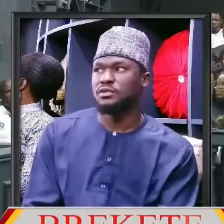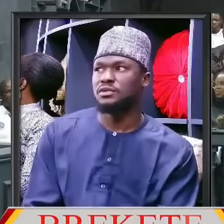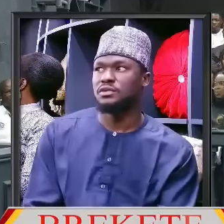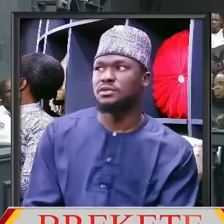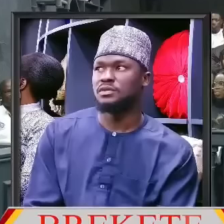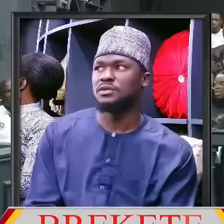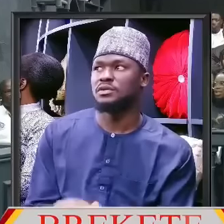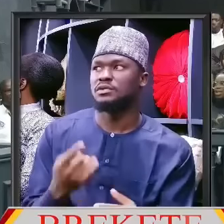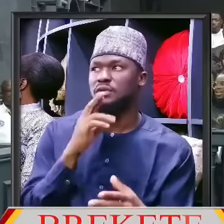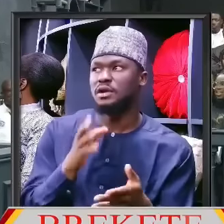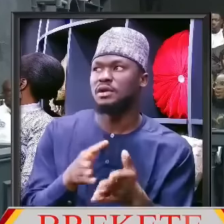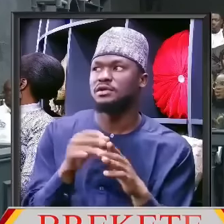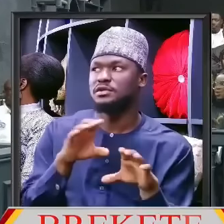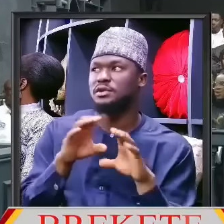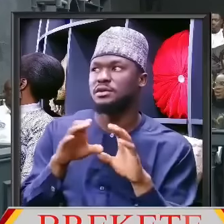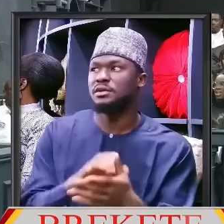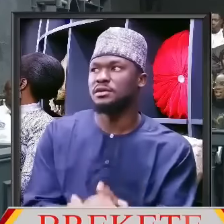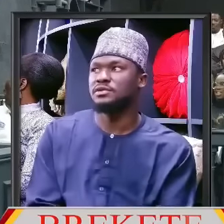You, they ask action. Action.